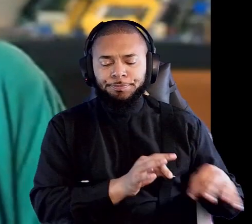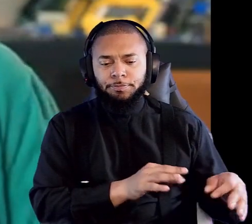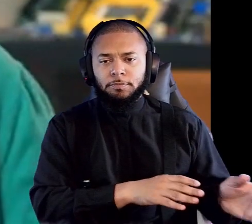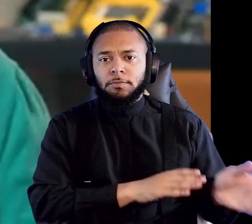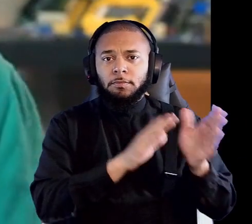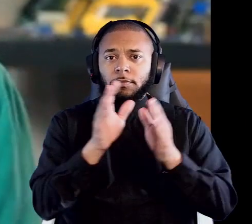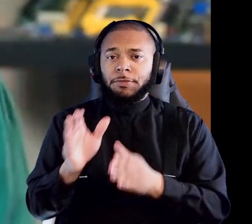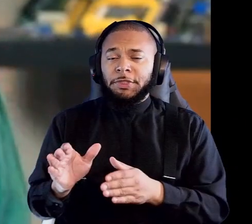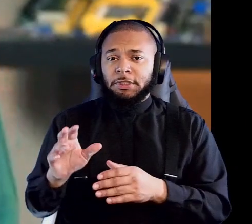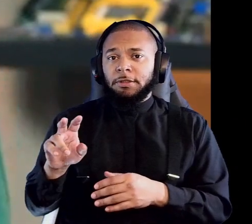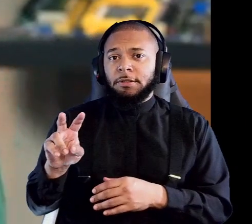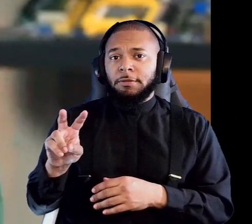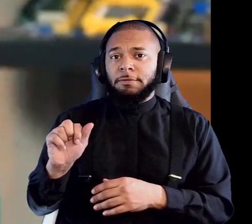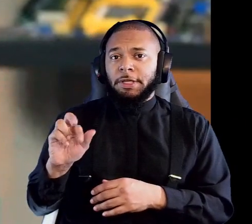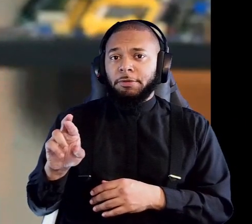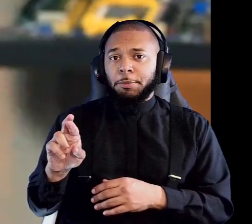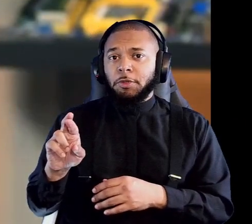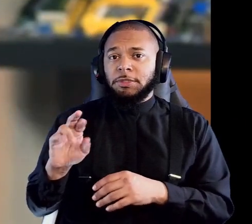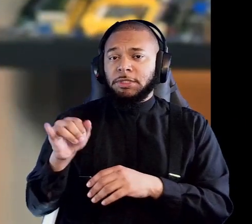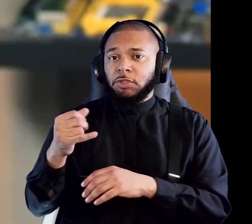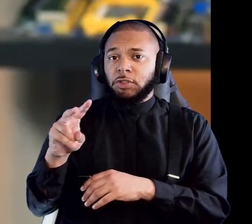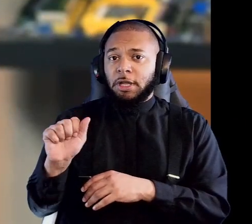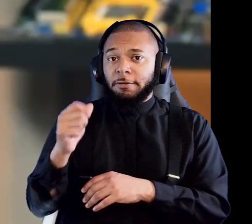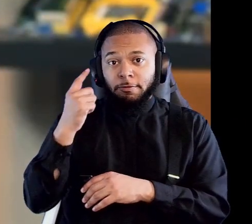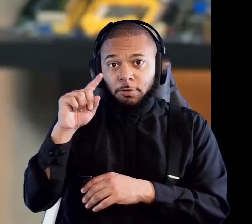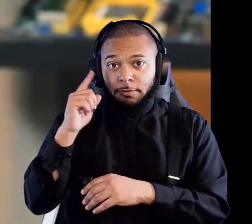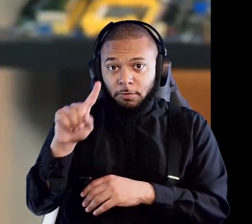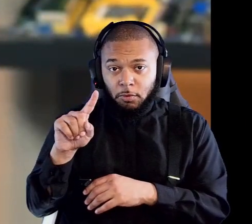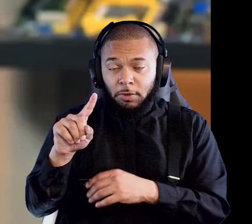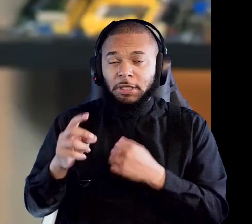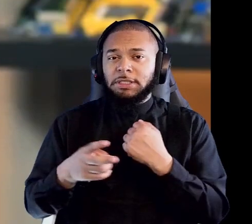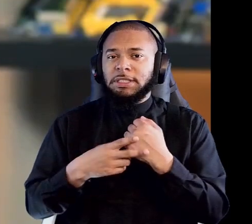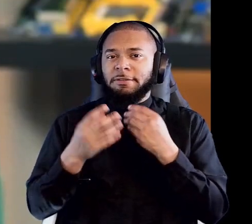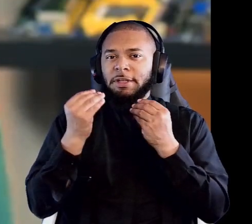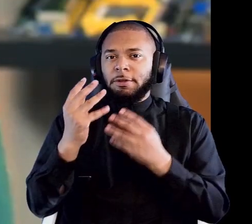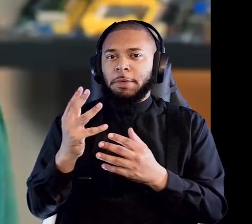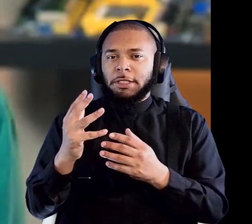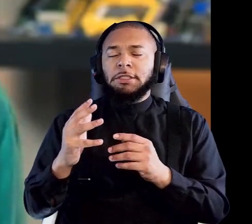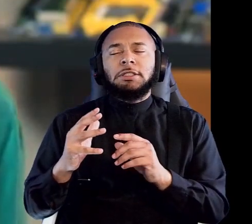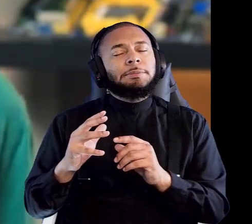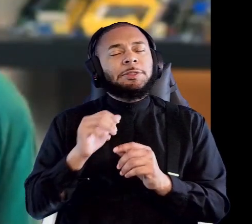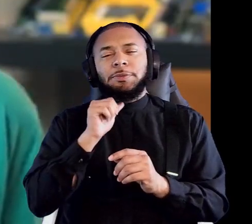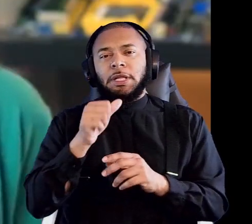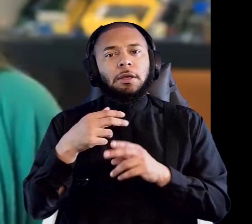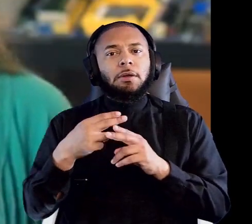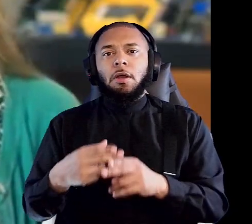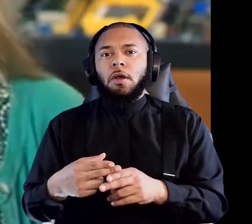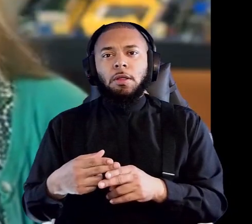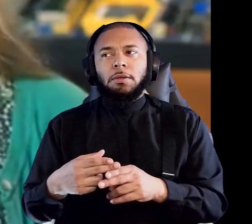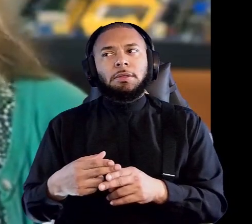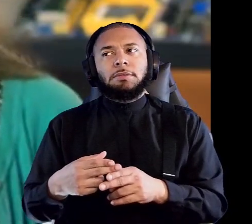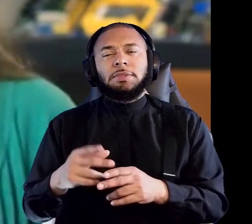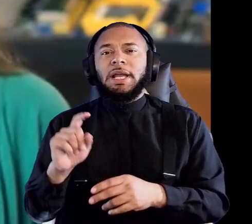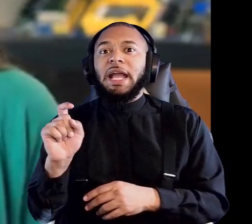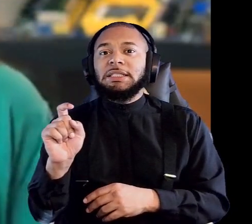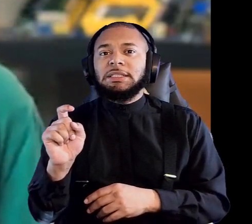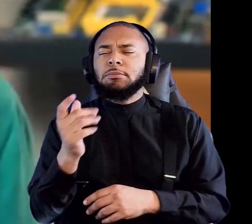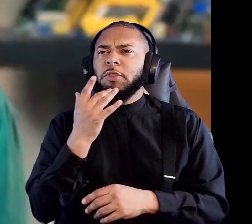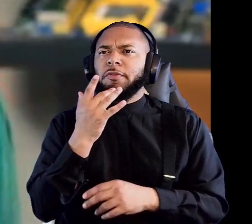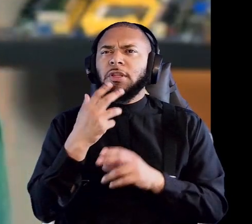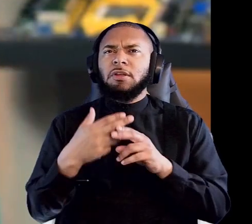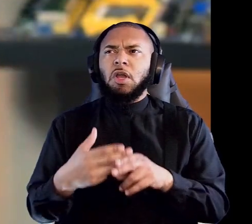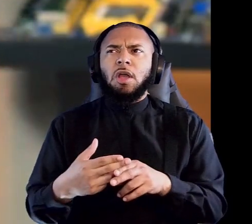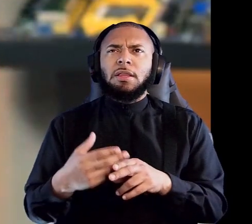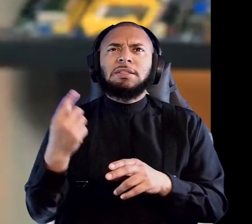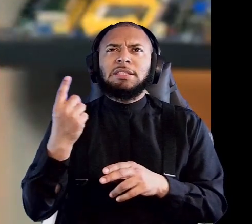Variables in Java are also used to store information, but we'll probably not call them things like x. I'd rather call them